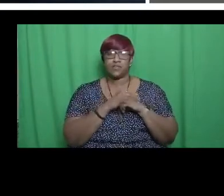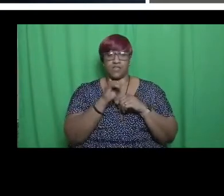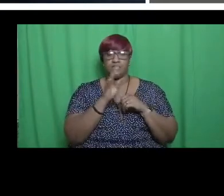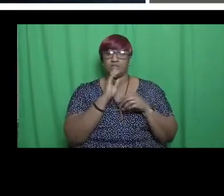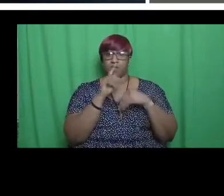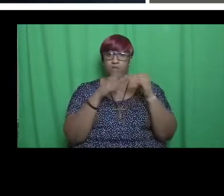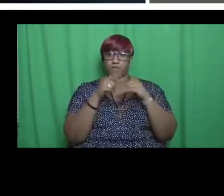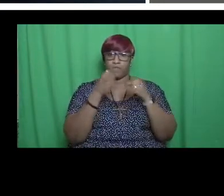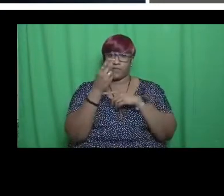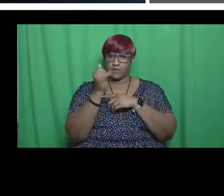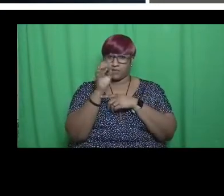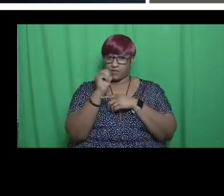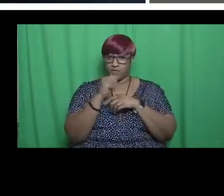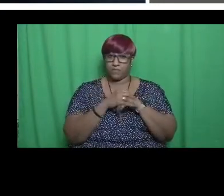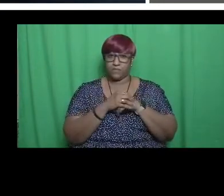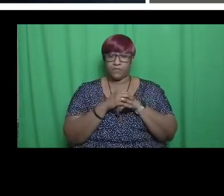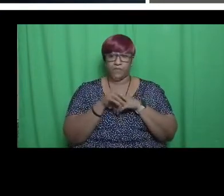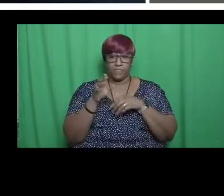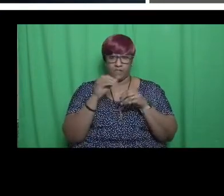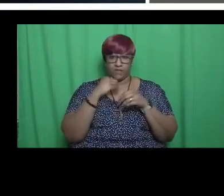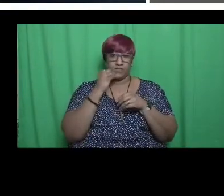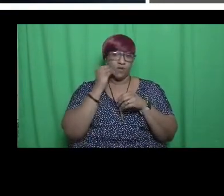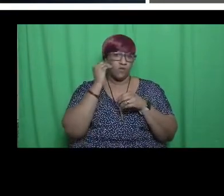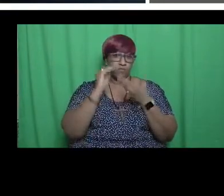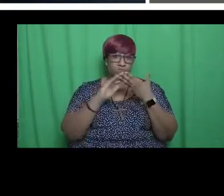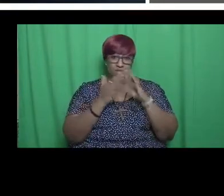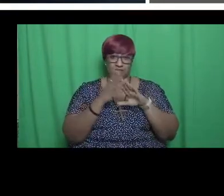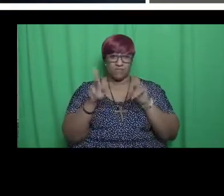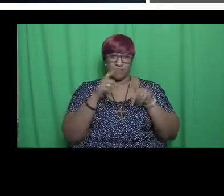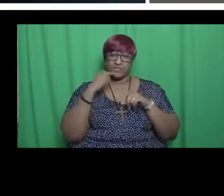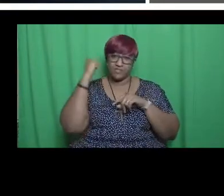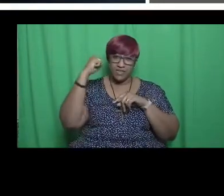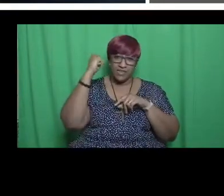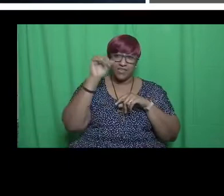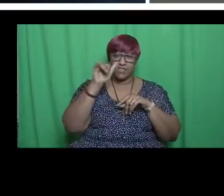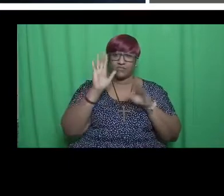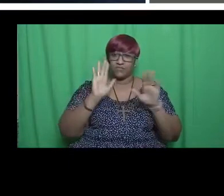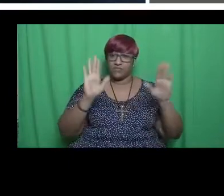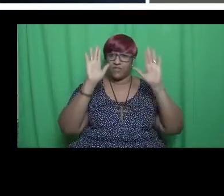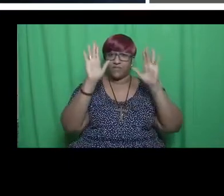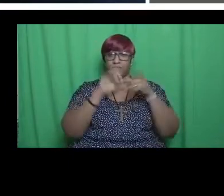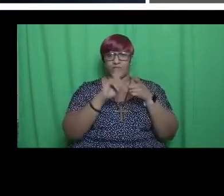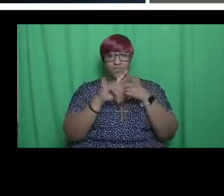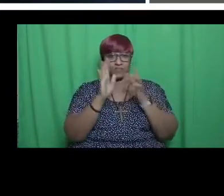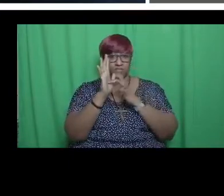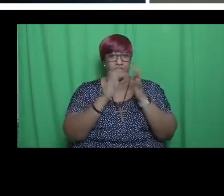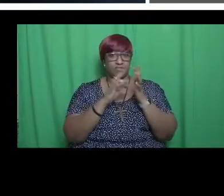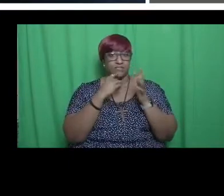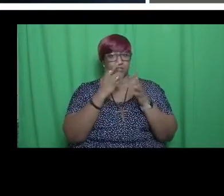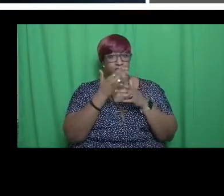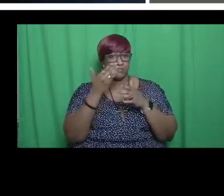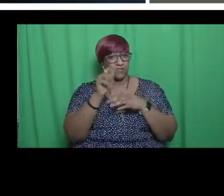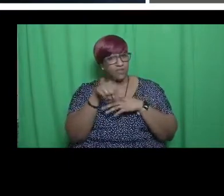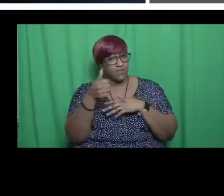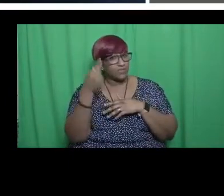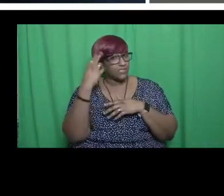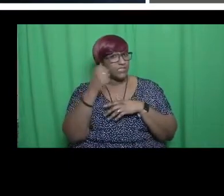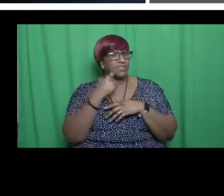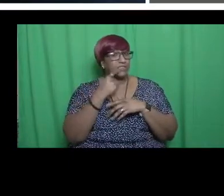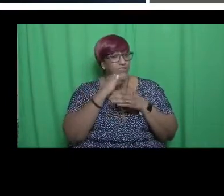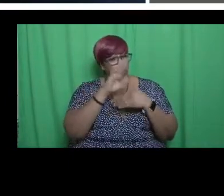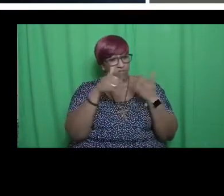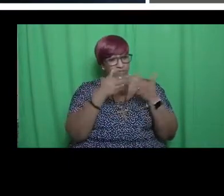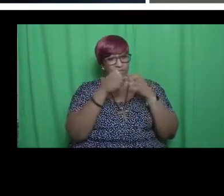me. He was in his hometown. The people said, yay, that's great. But then he said something else. He said, all